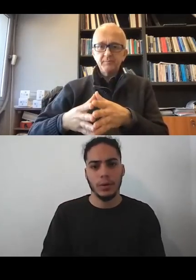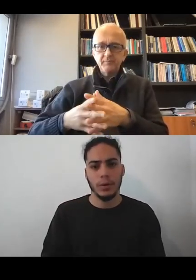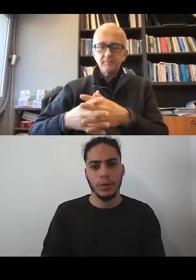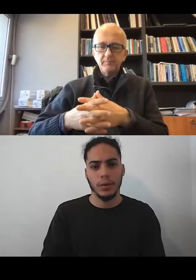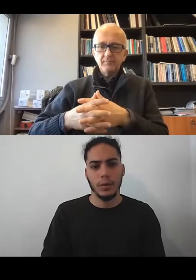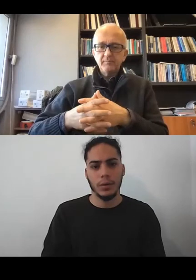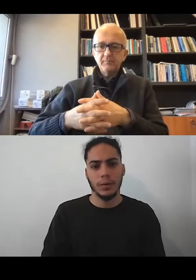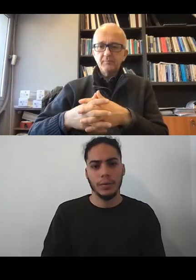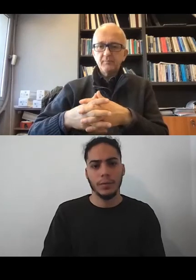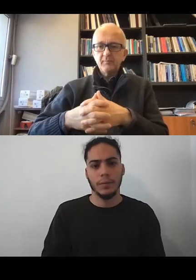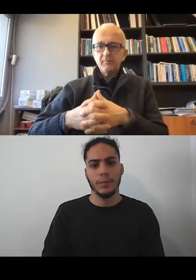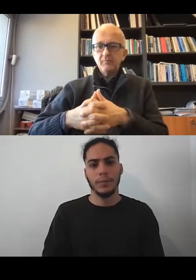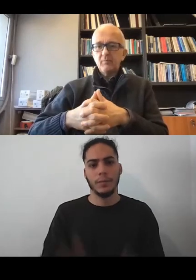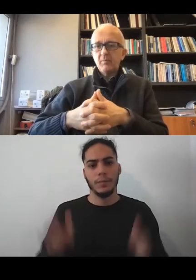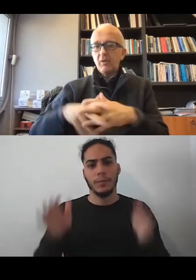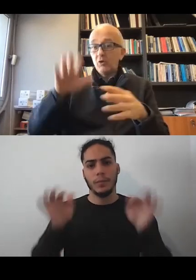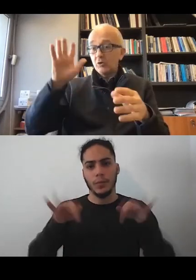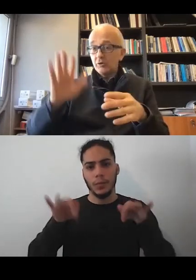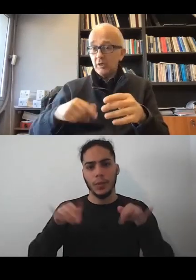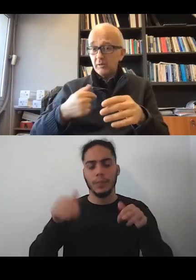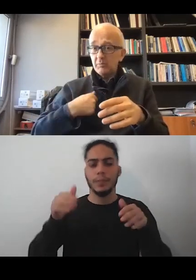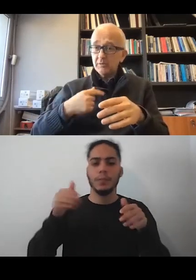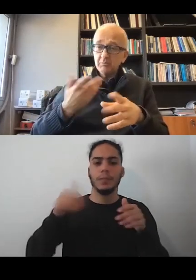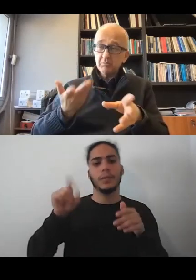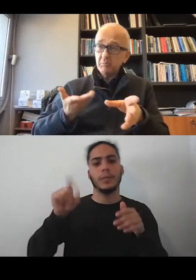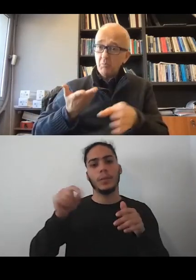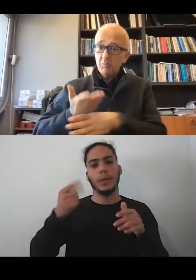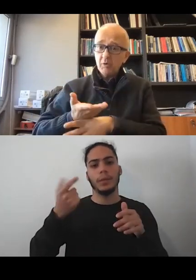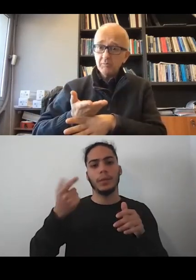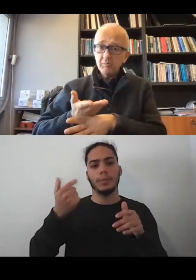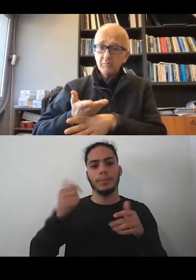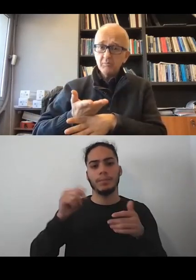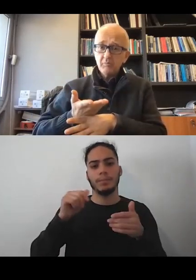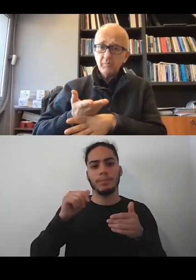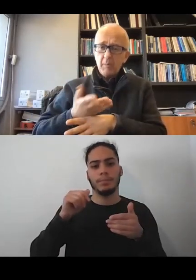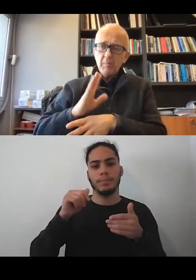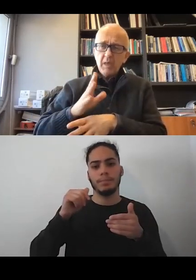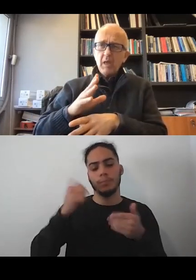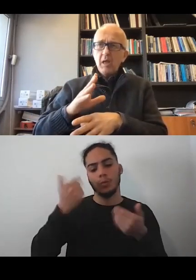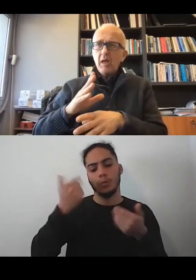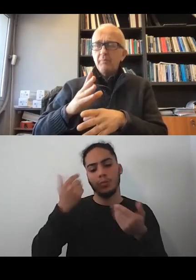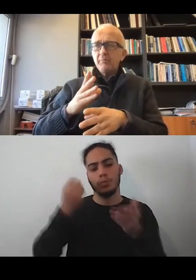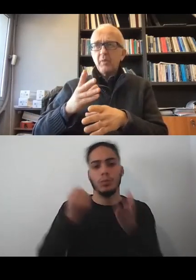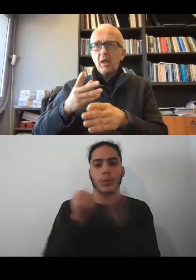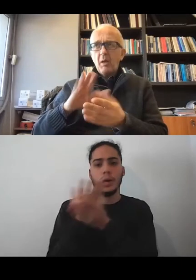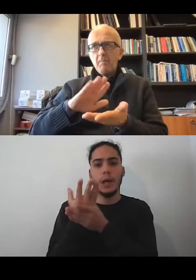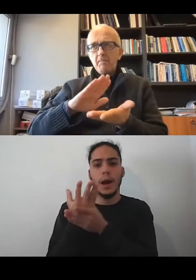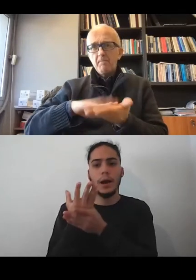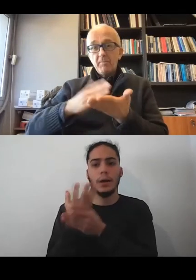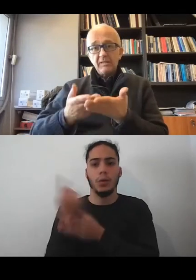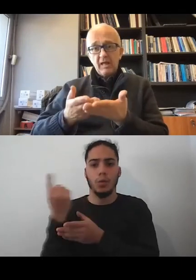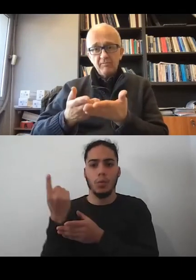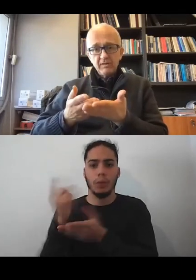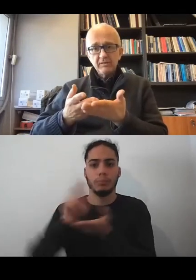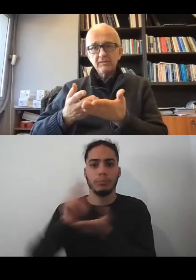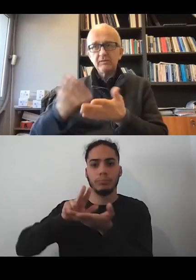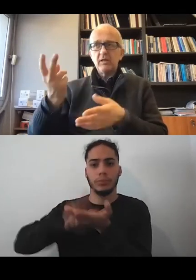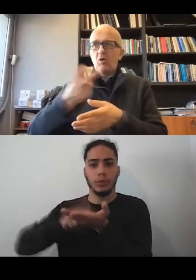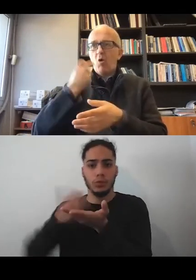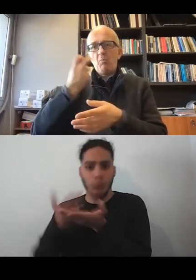In the end, it will also suggest an estimated translation in a spoken language.